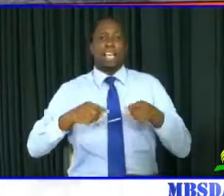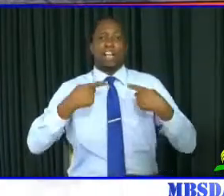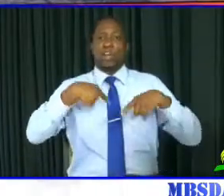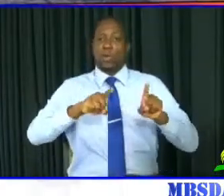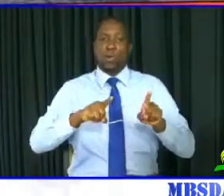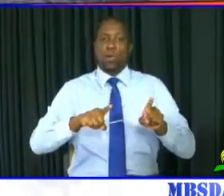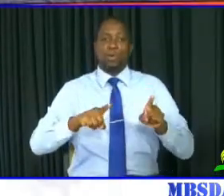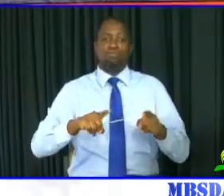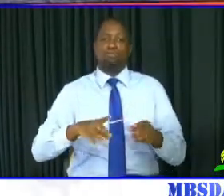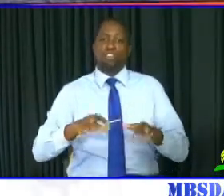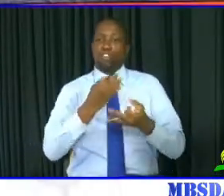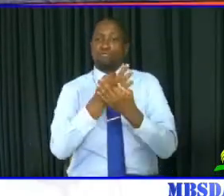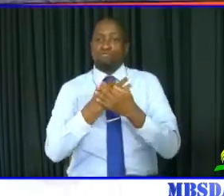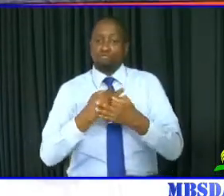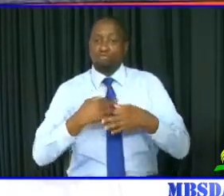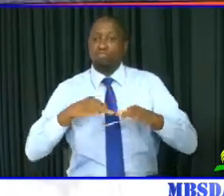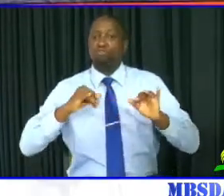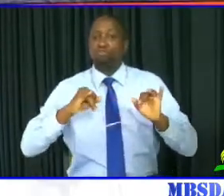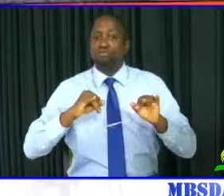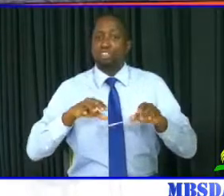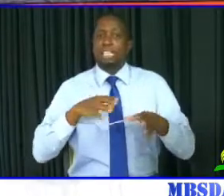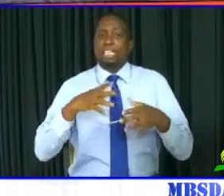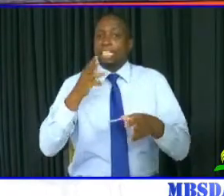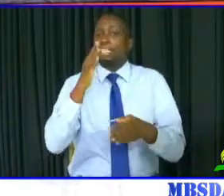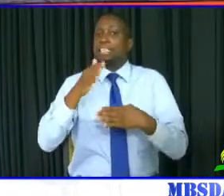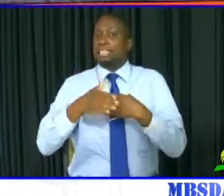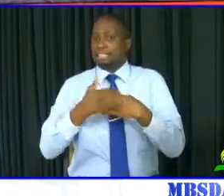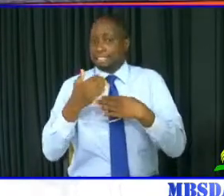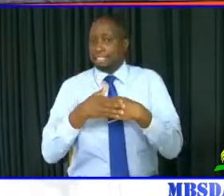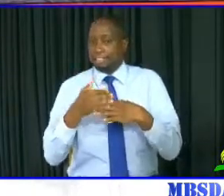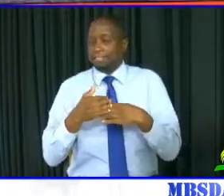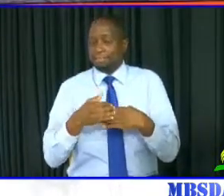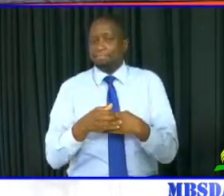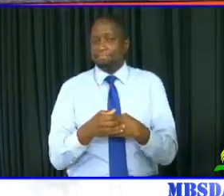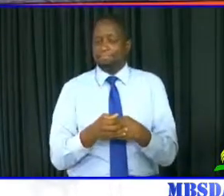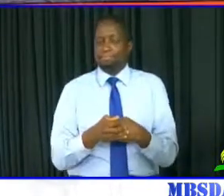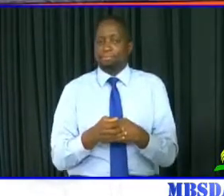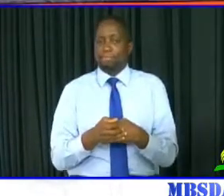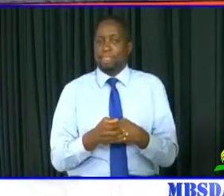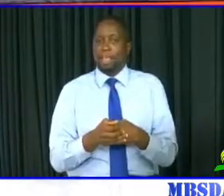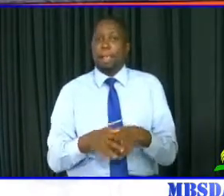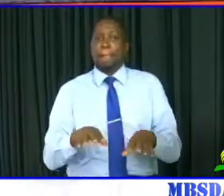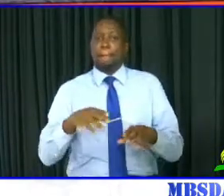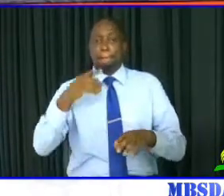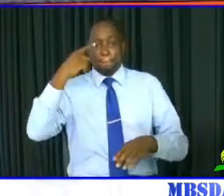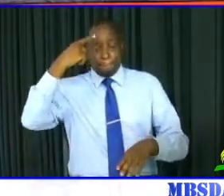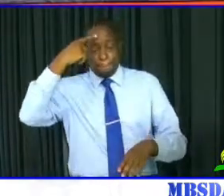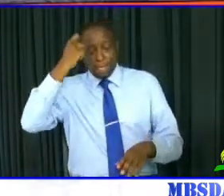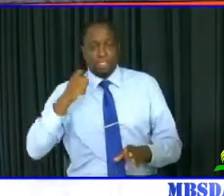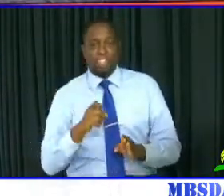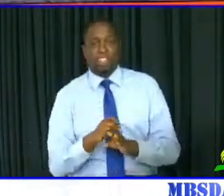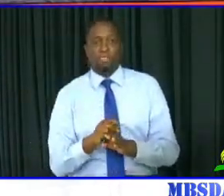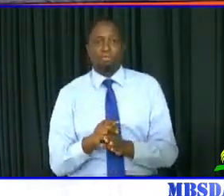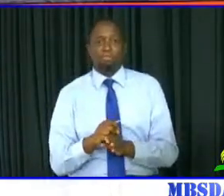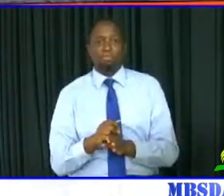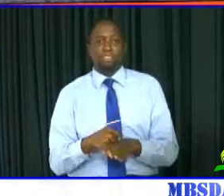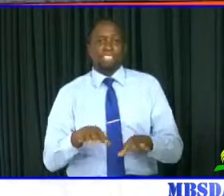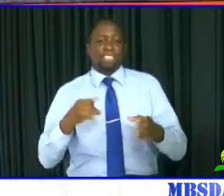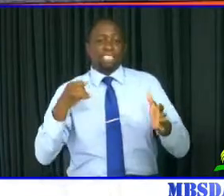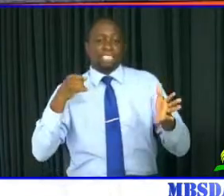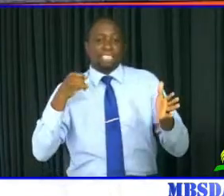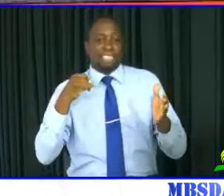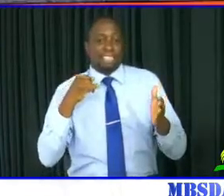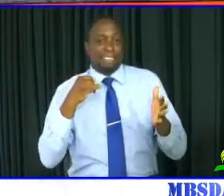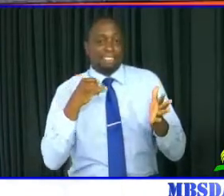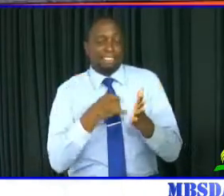If Jamaica had no open border, if all the cases of COVID-19 in the